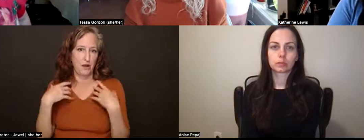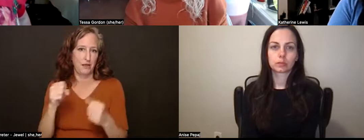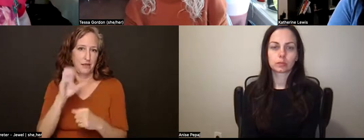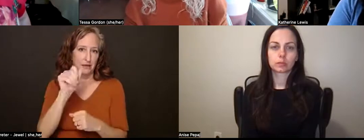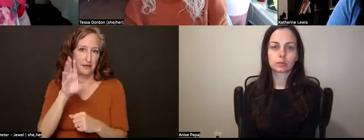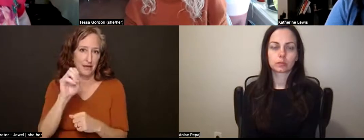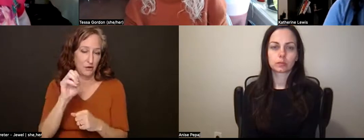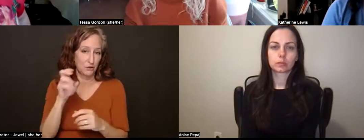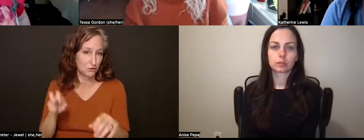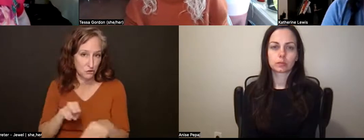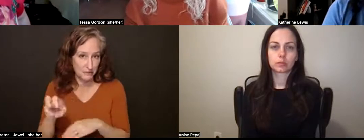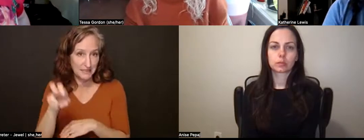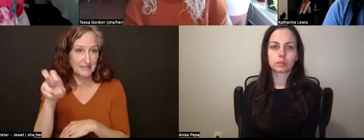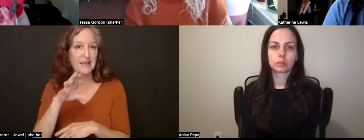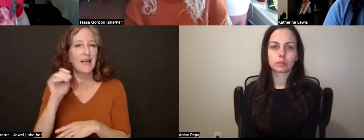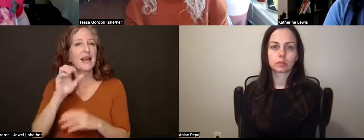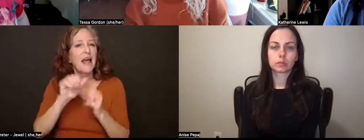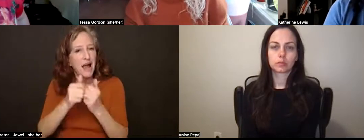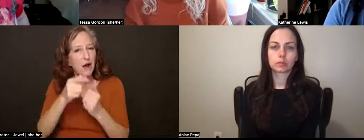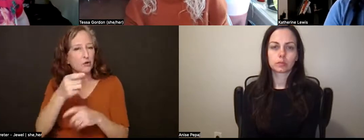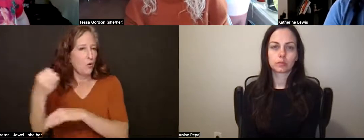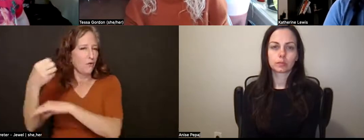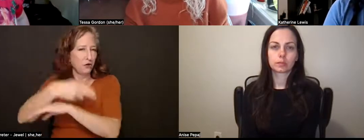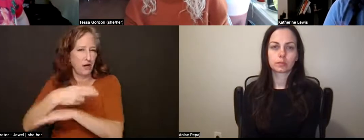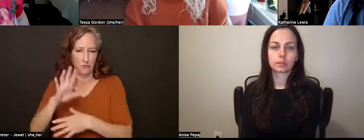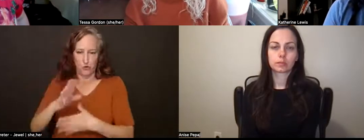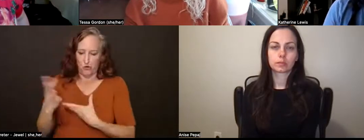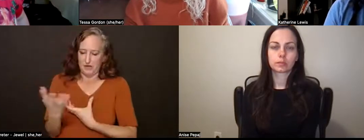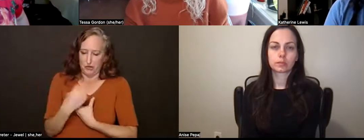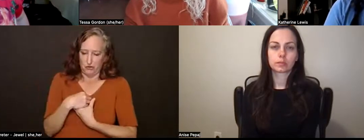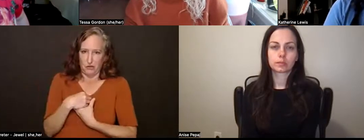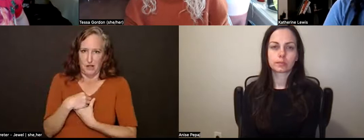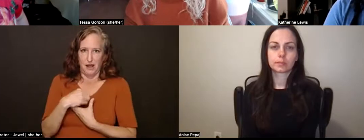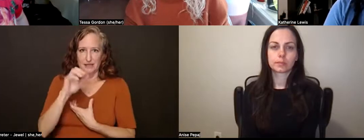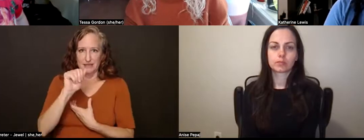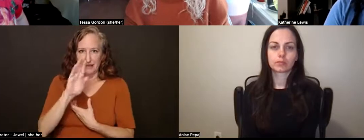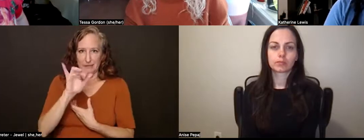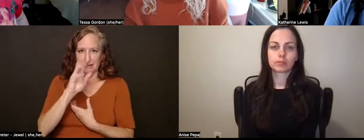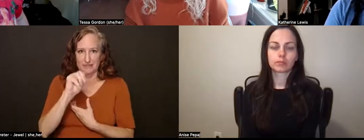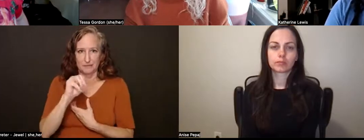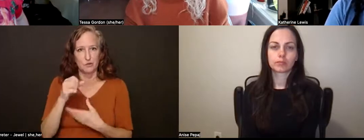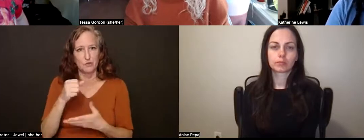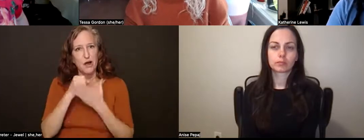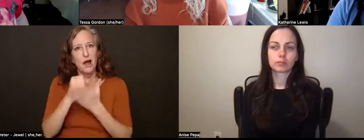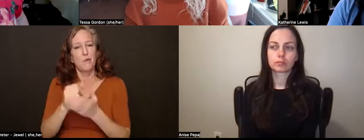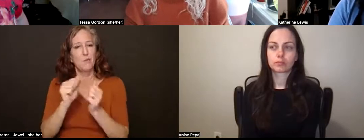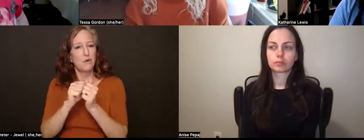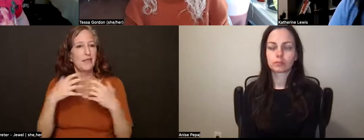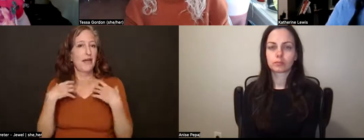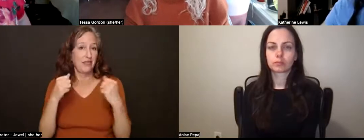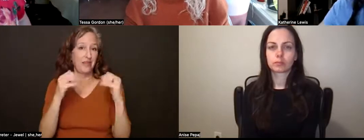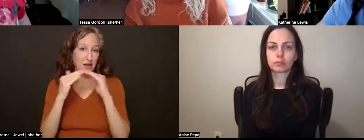find helpful for how to overcome that in helping to move the process for health equity forward?